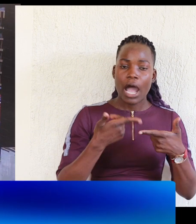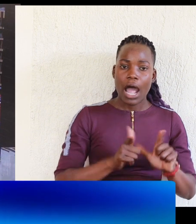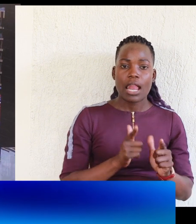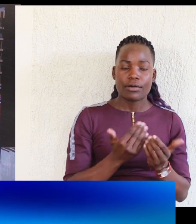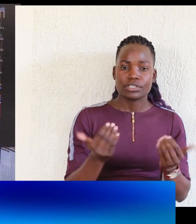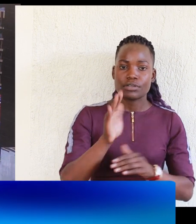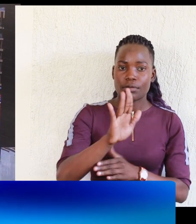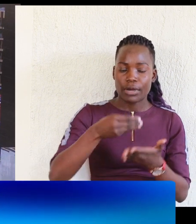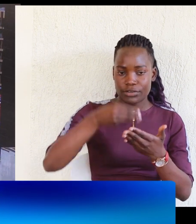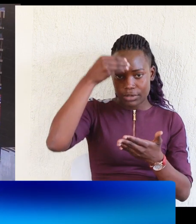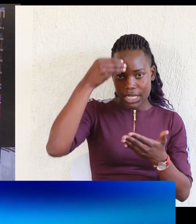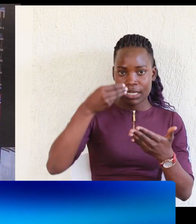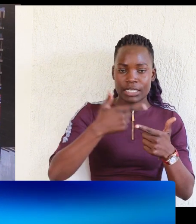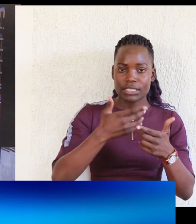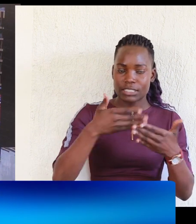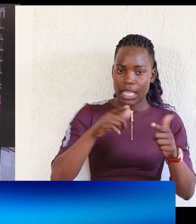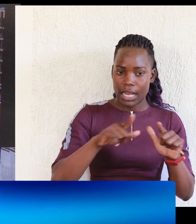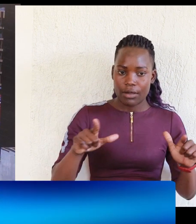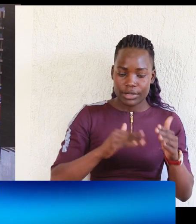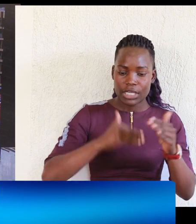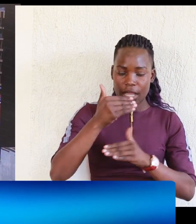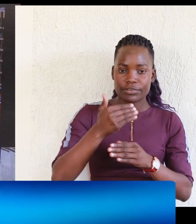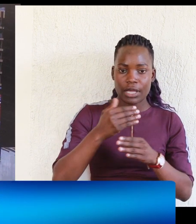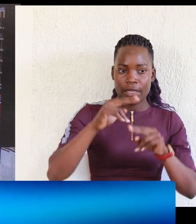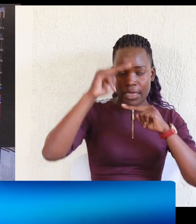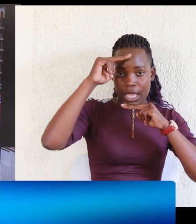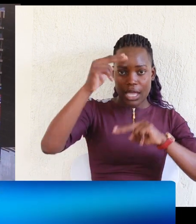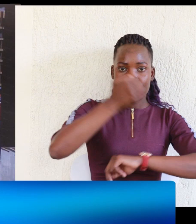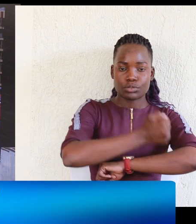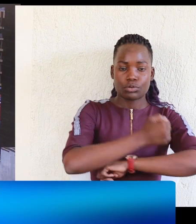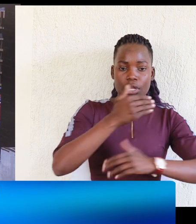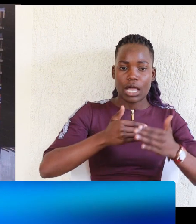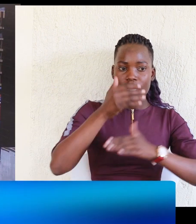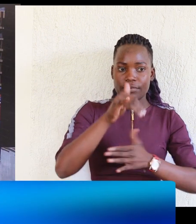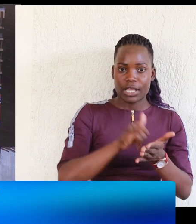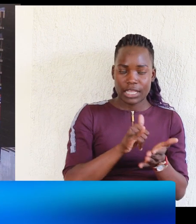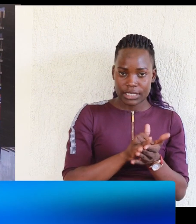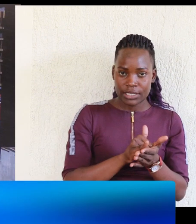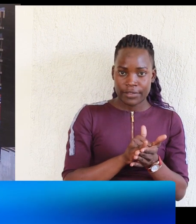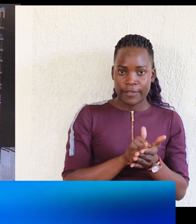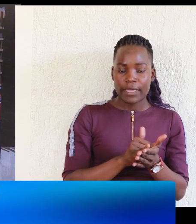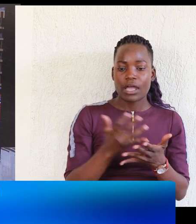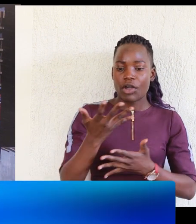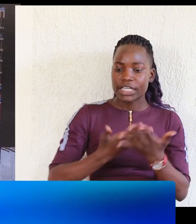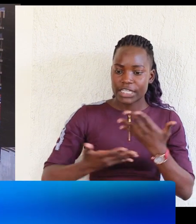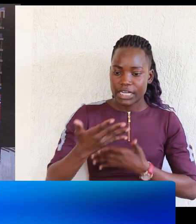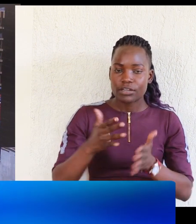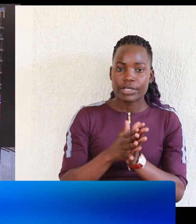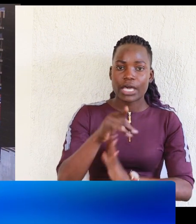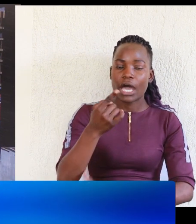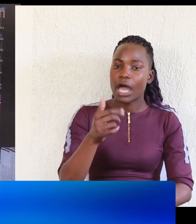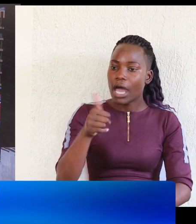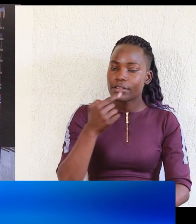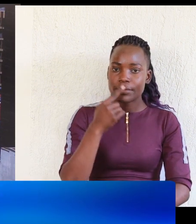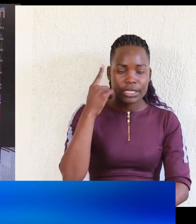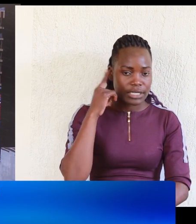sign language. It was my first activity that I did after high school. And then after that, it is when I got now to interact with other deaf